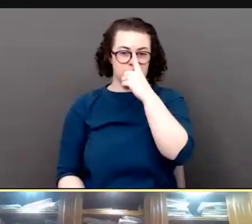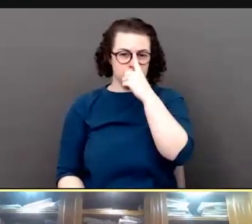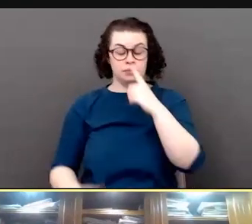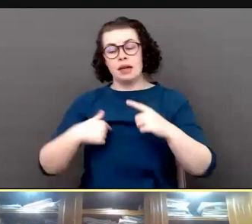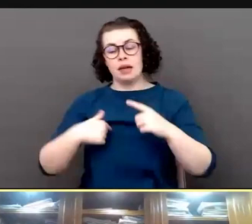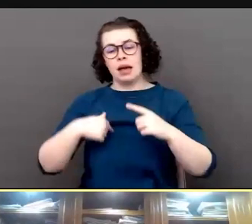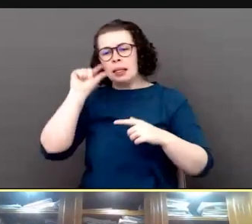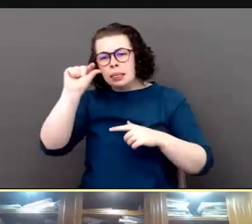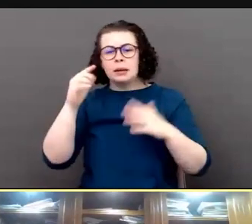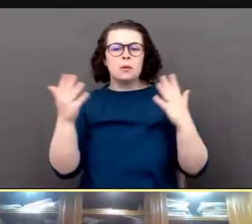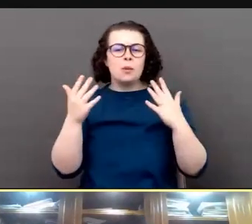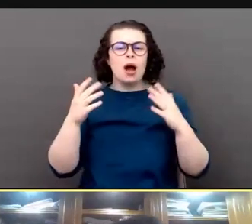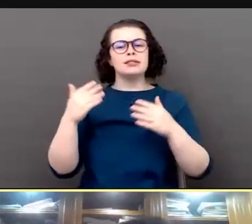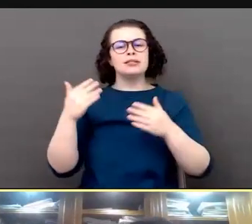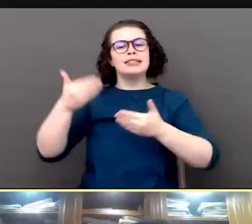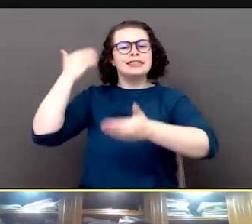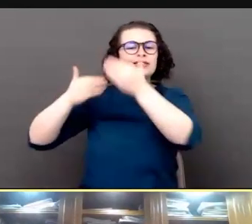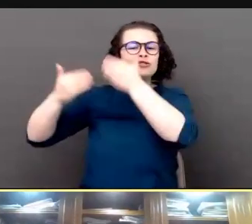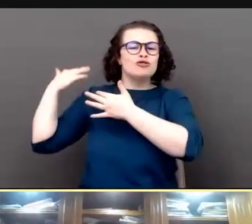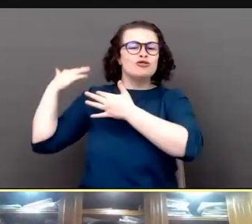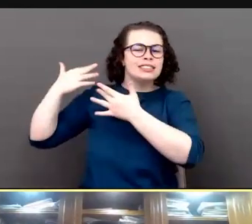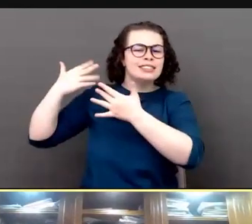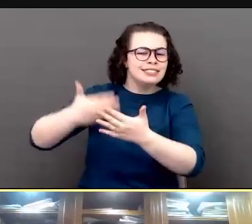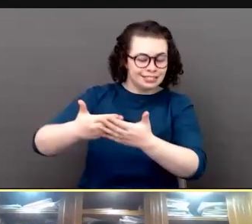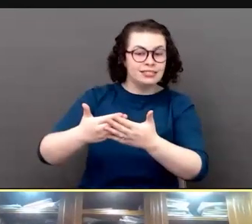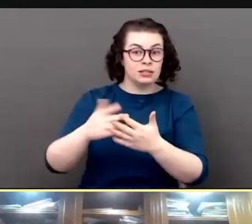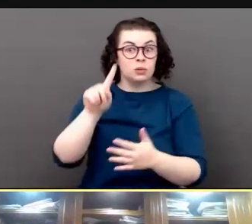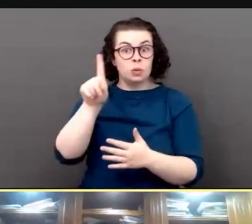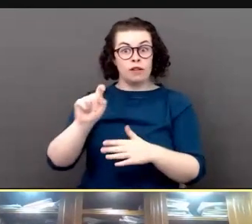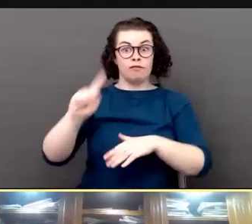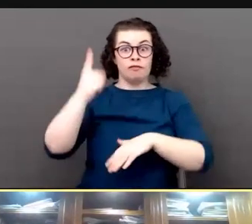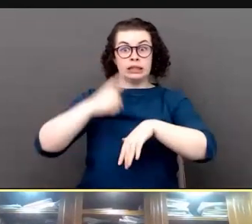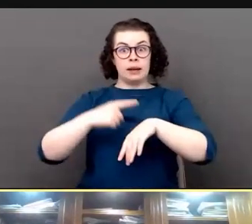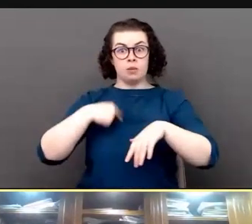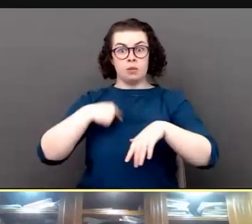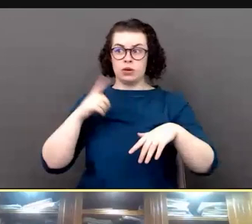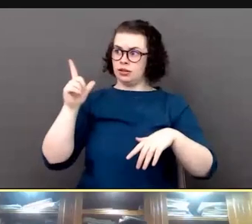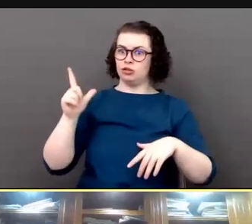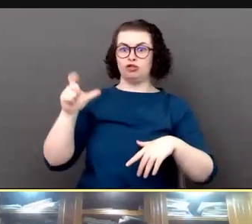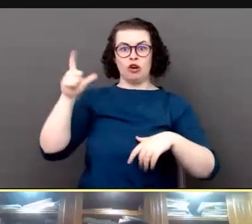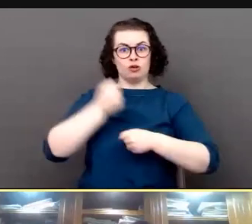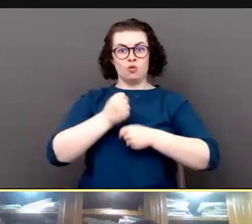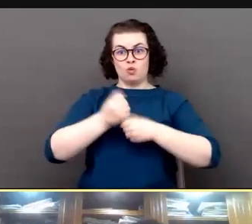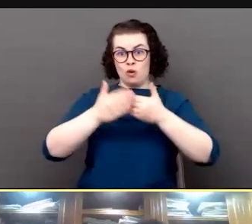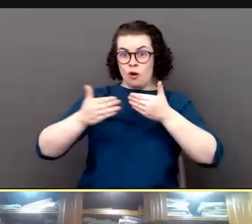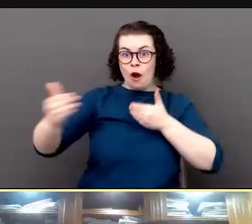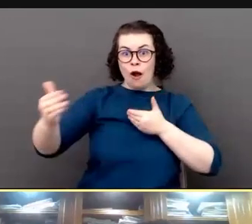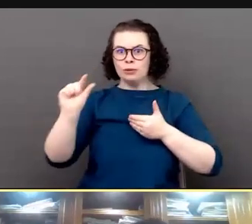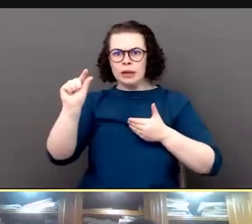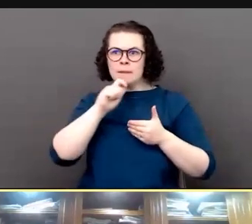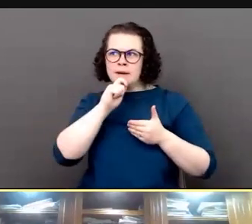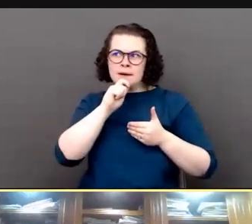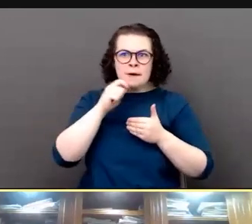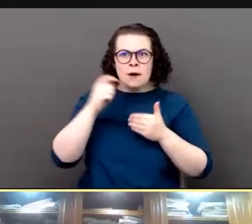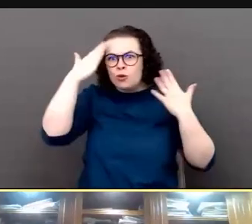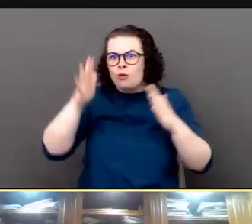at the time when we launched the mandate, it was a kind of adventure, and I will not enter into the content of the standard, because that's going to